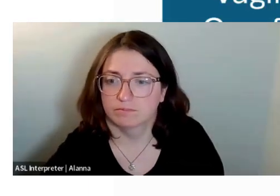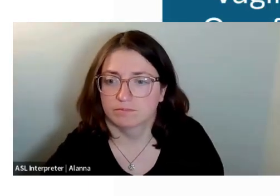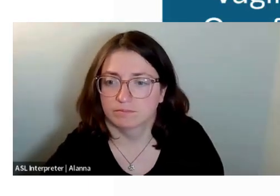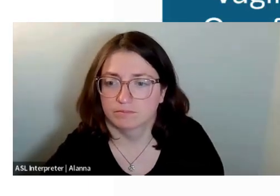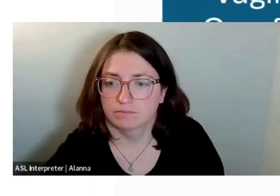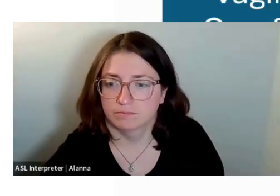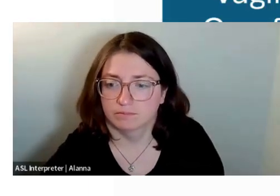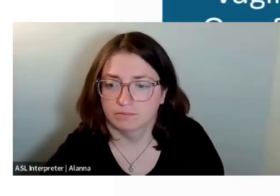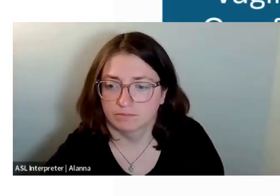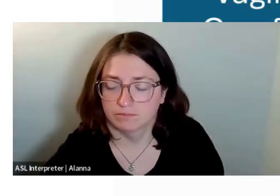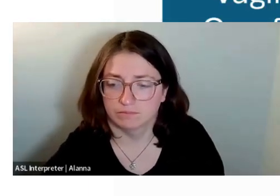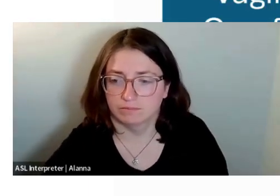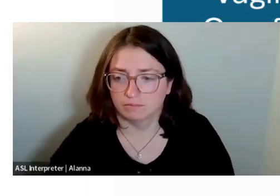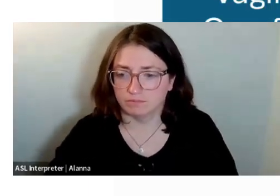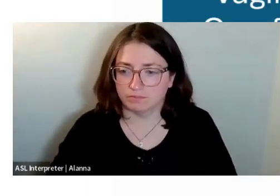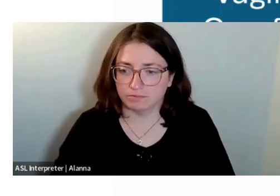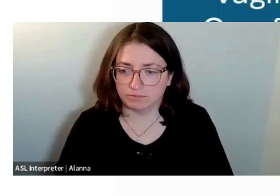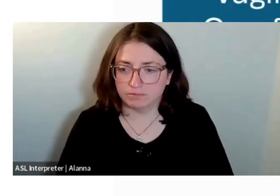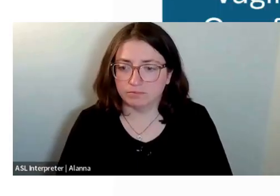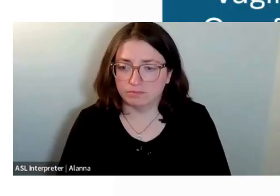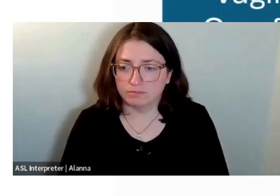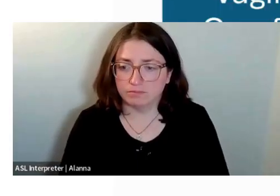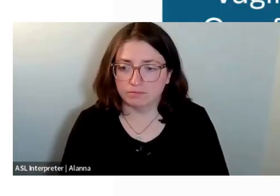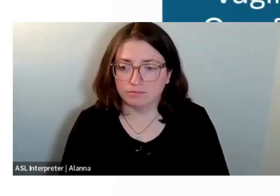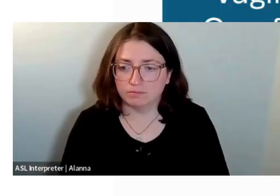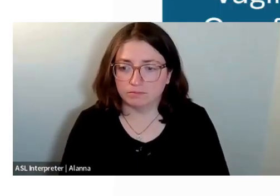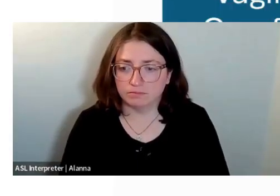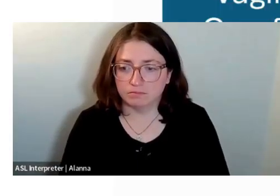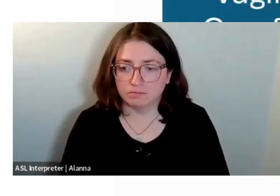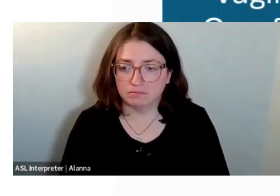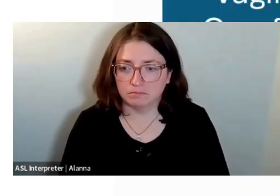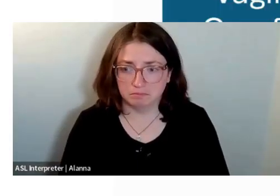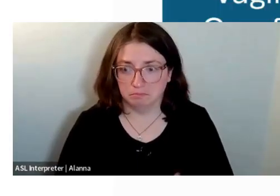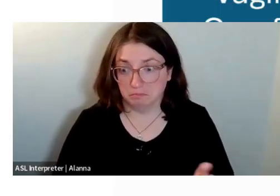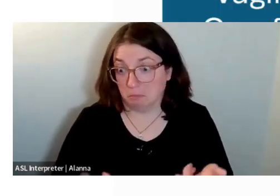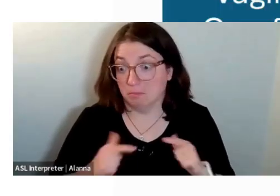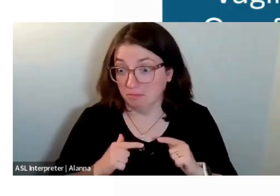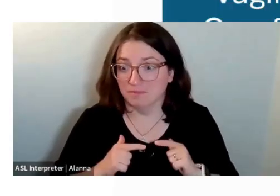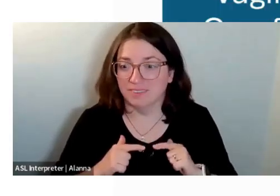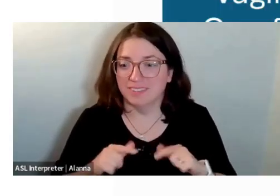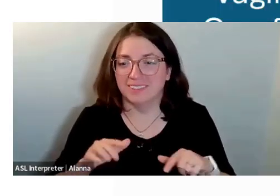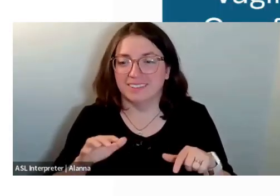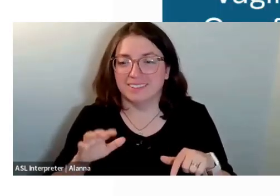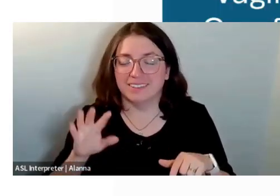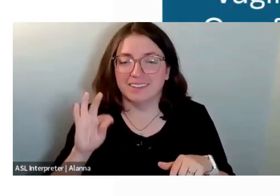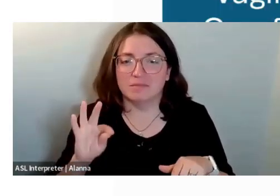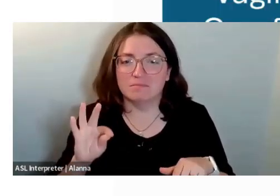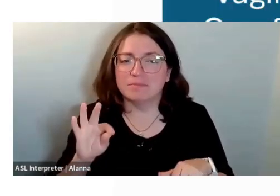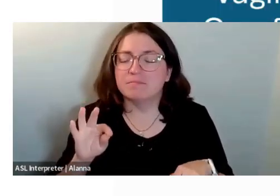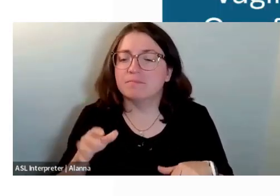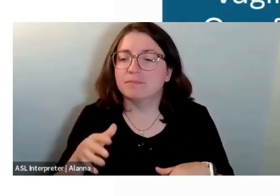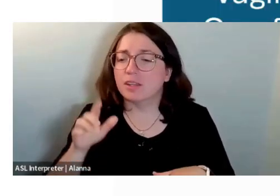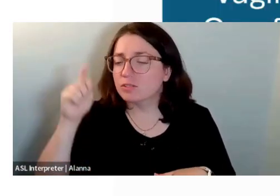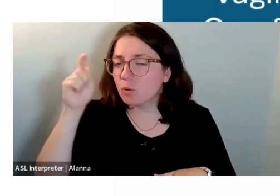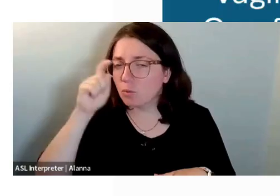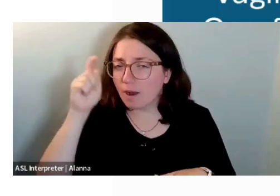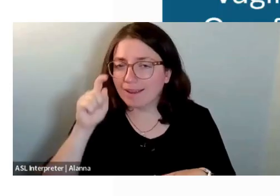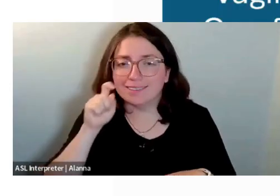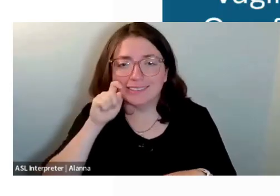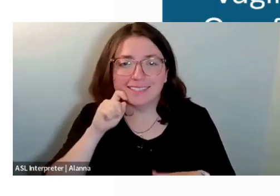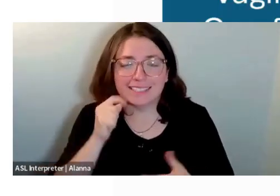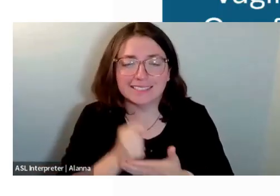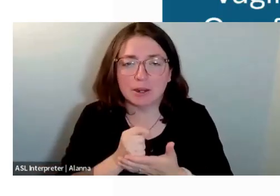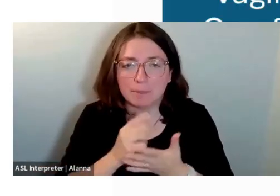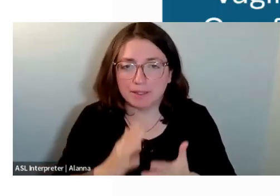effort. There's a very wise sex therapist who says low desire may be a healthy response